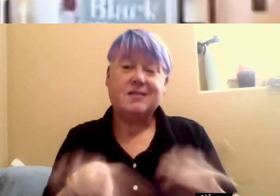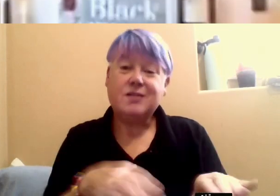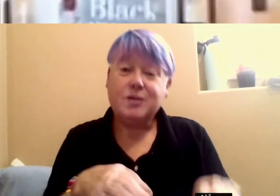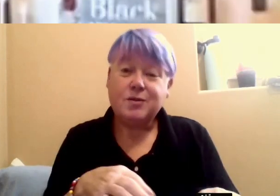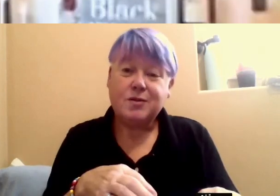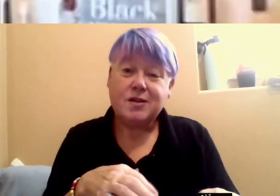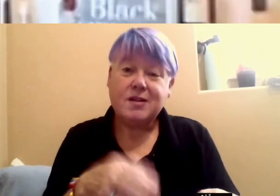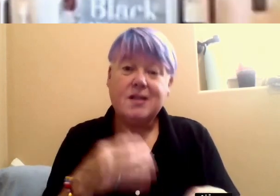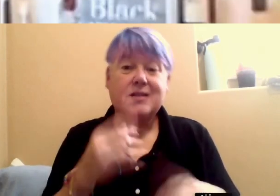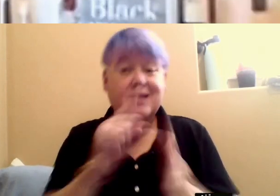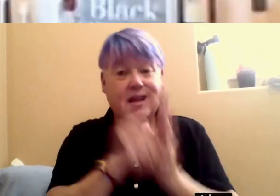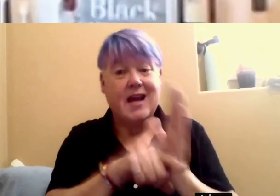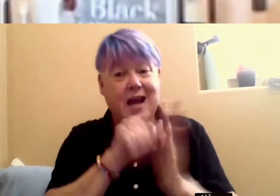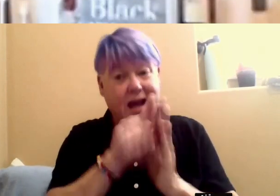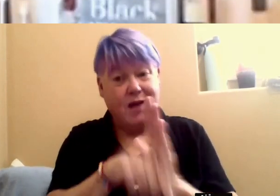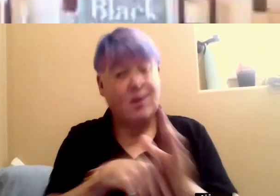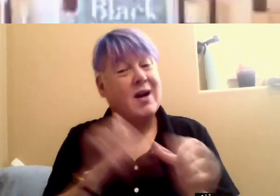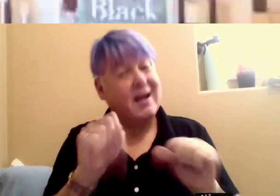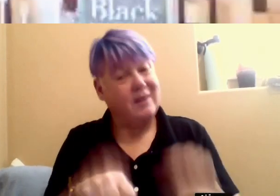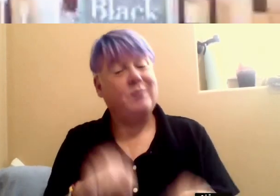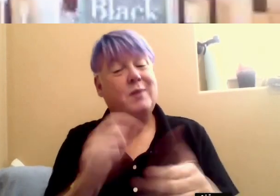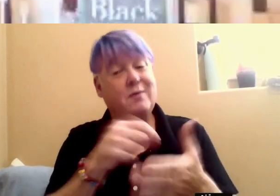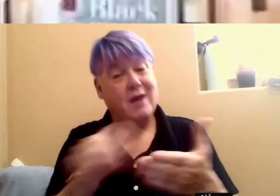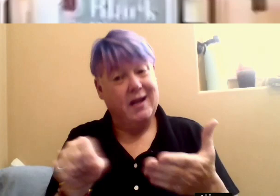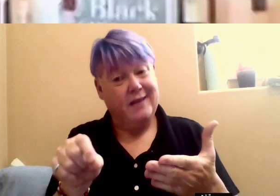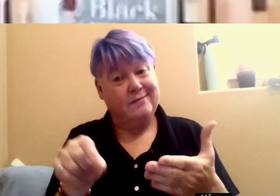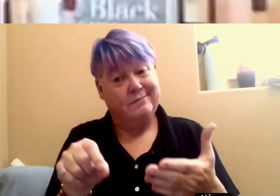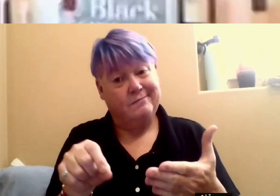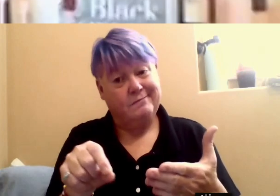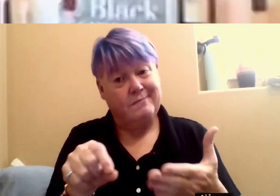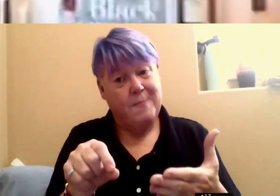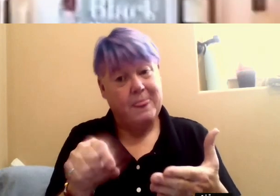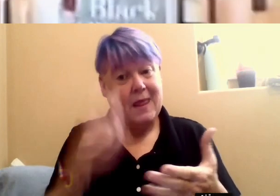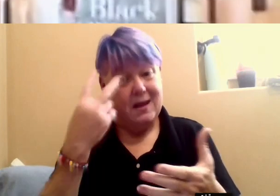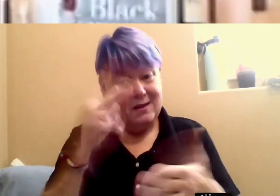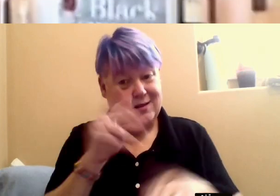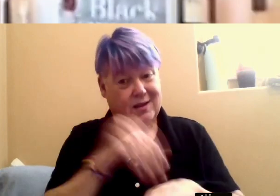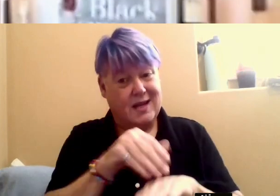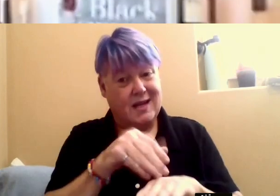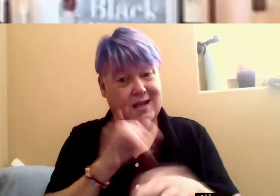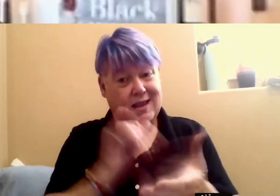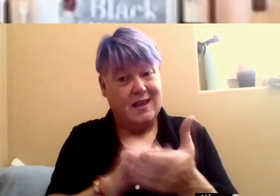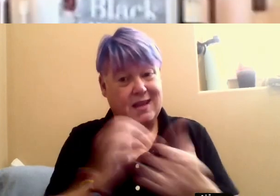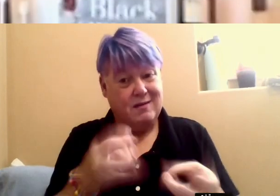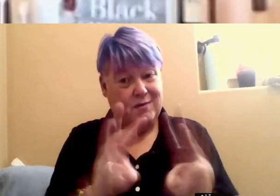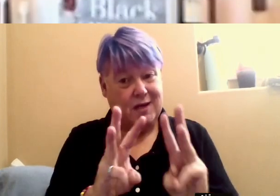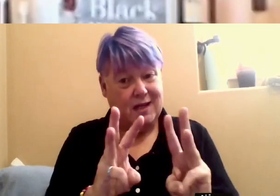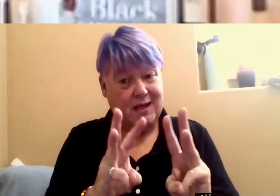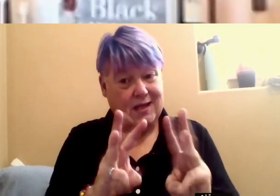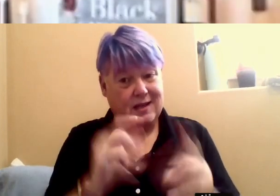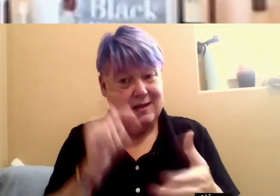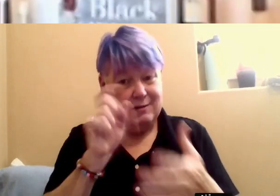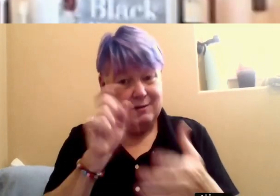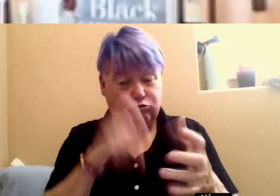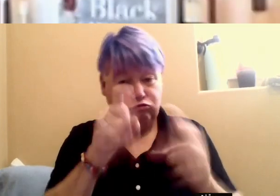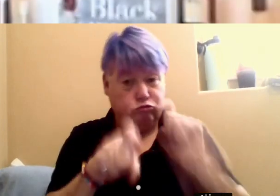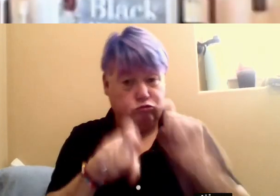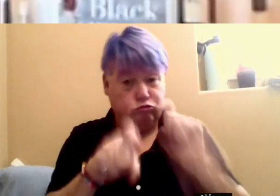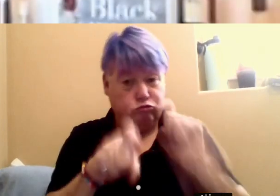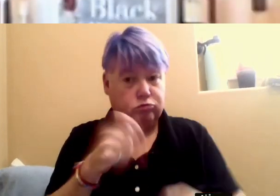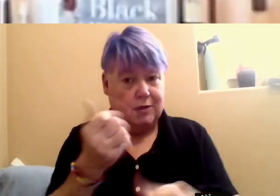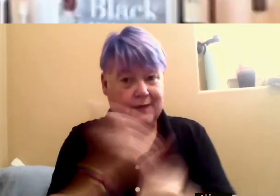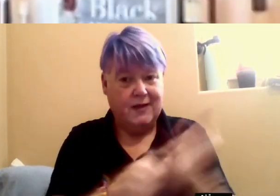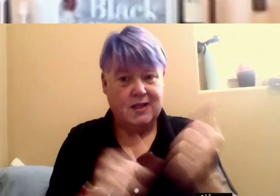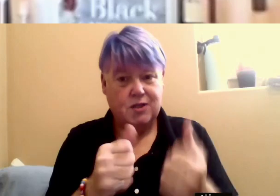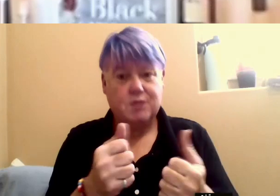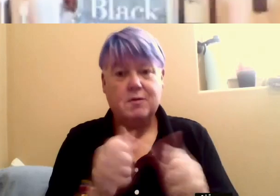an hour I also could be writing. And so I just kind of look at it that way. And I just, I chip away at books. So